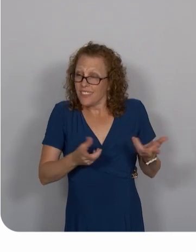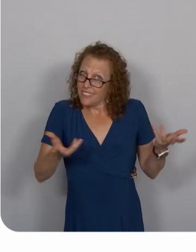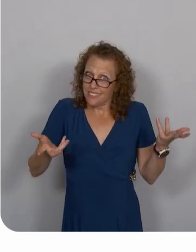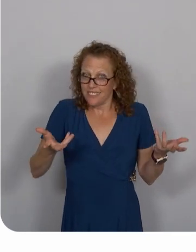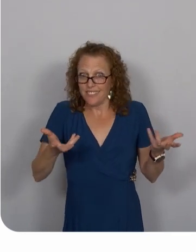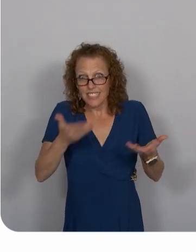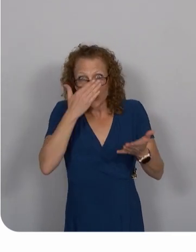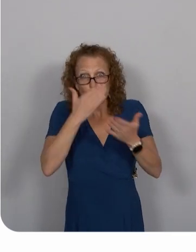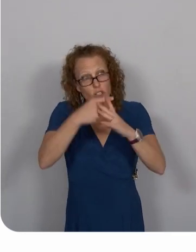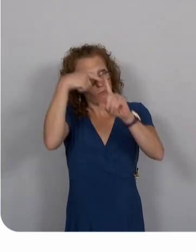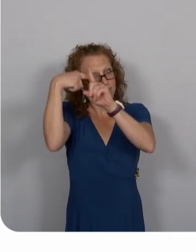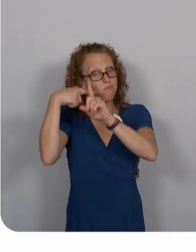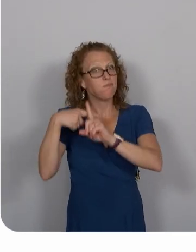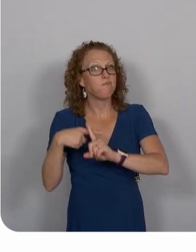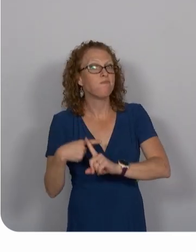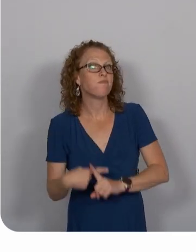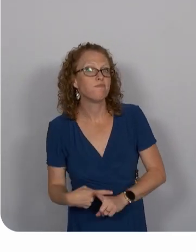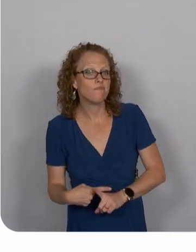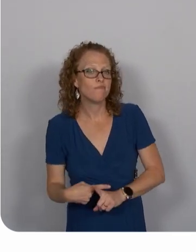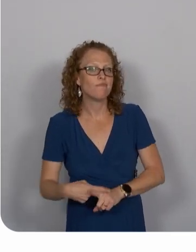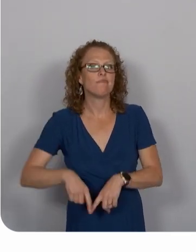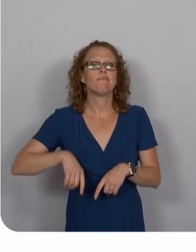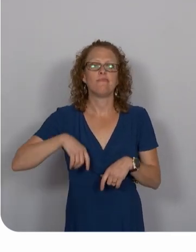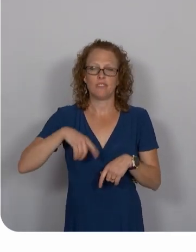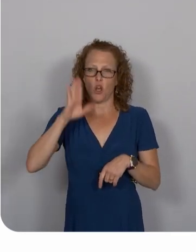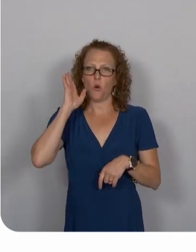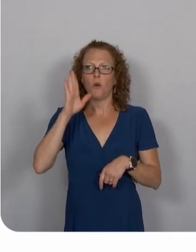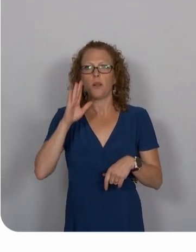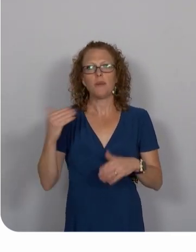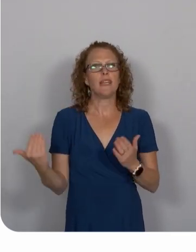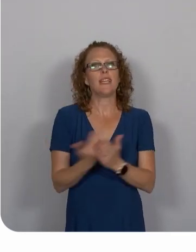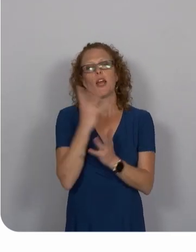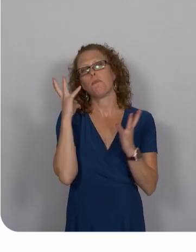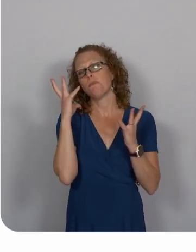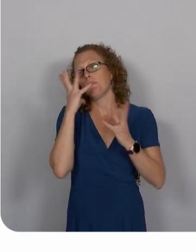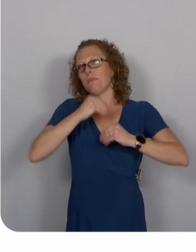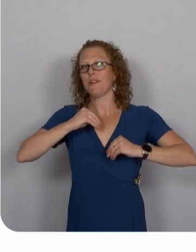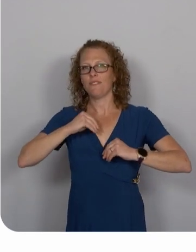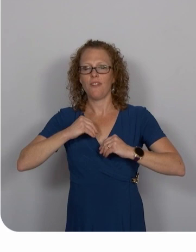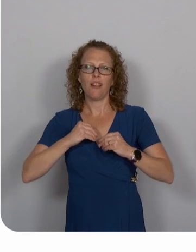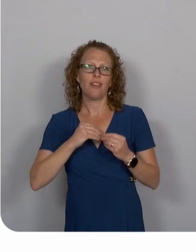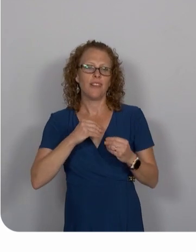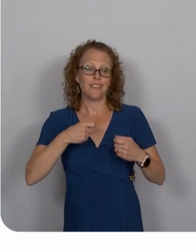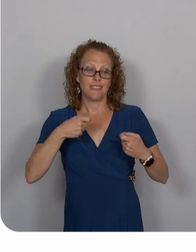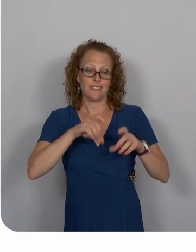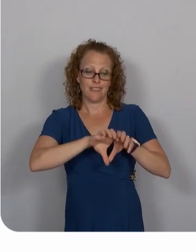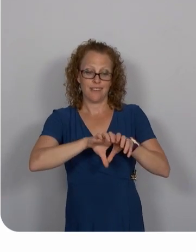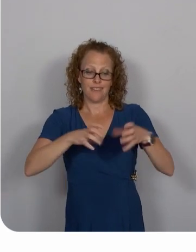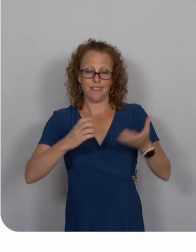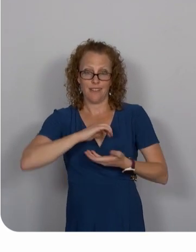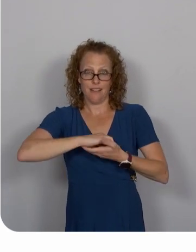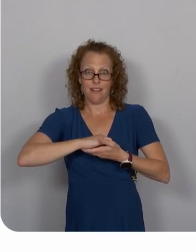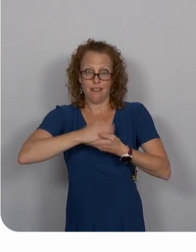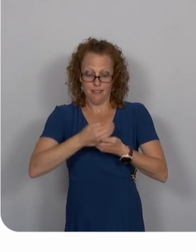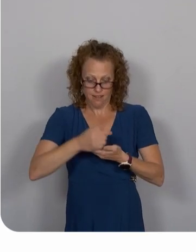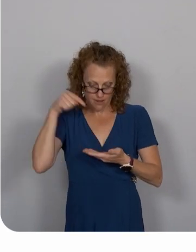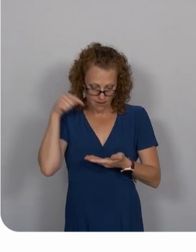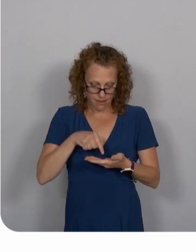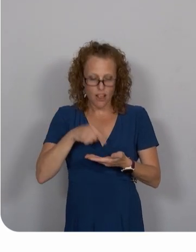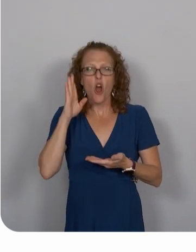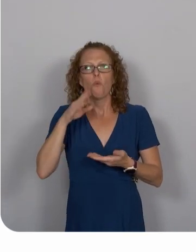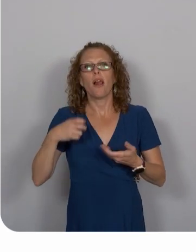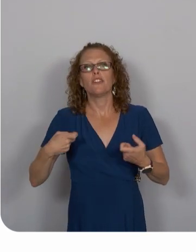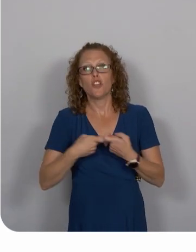All of this goodness, it comes in a gorgeous new charging case that is slimmer and 32%